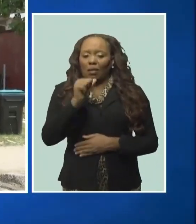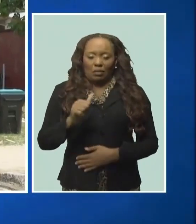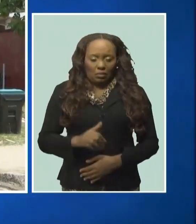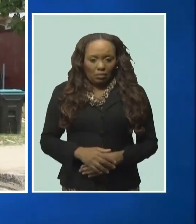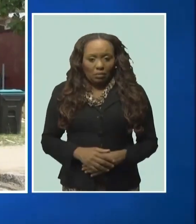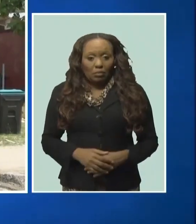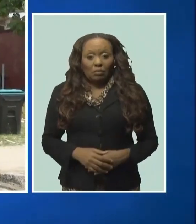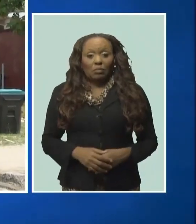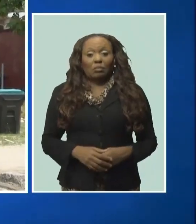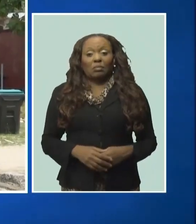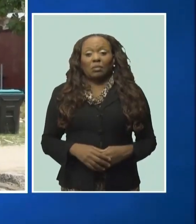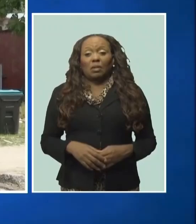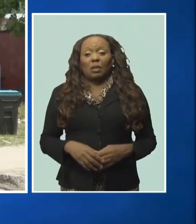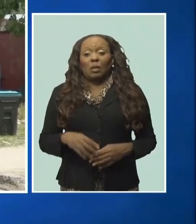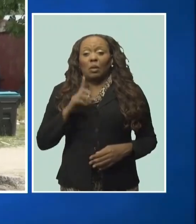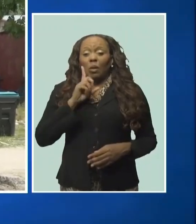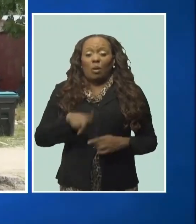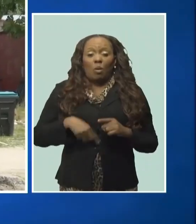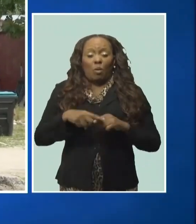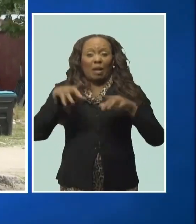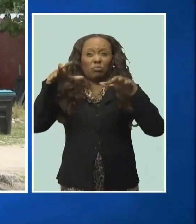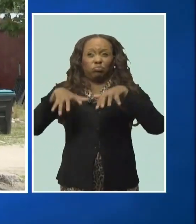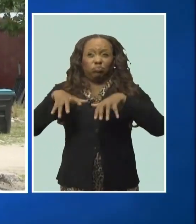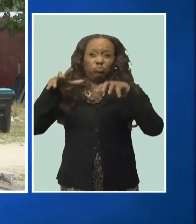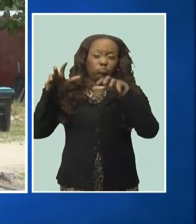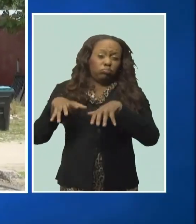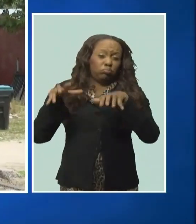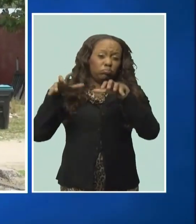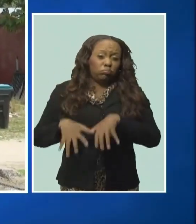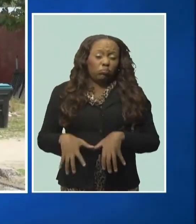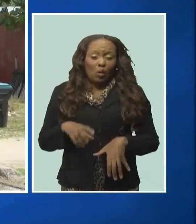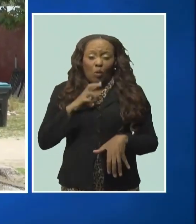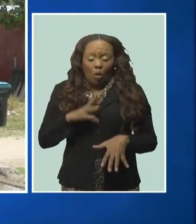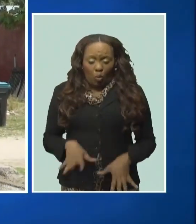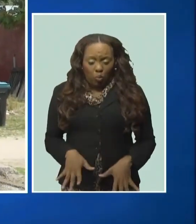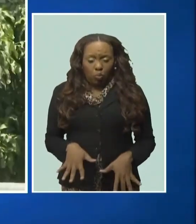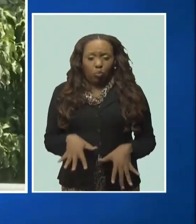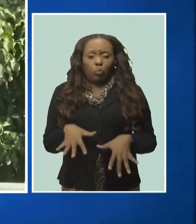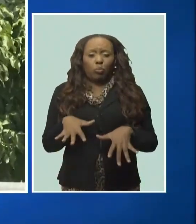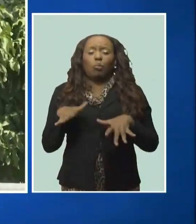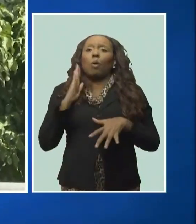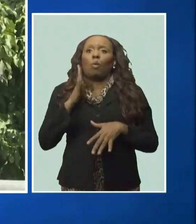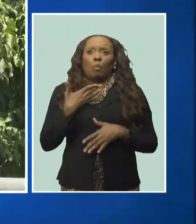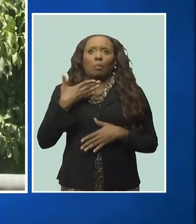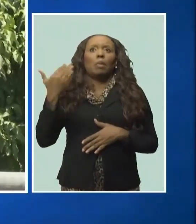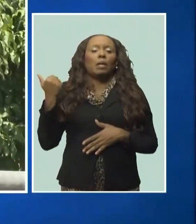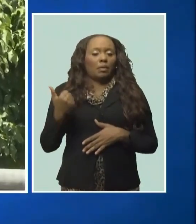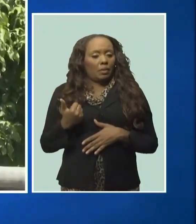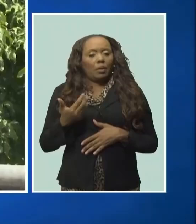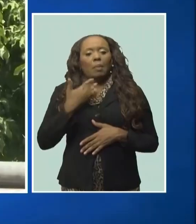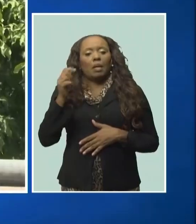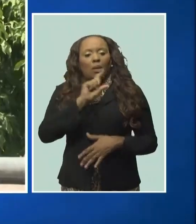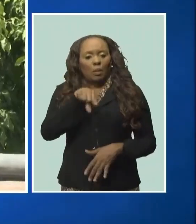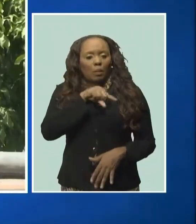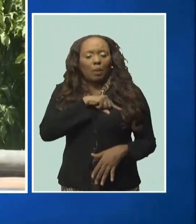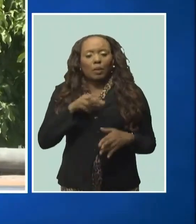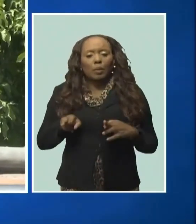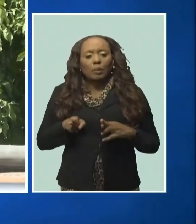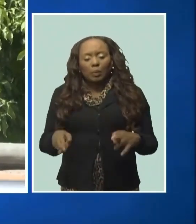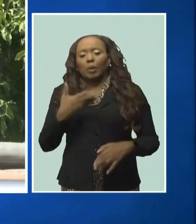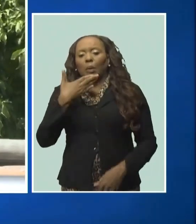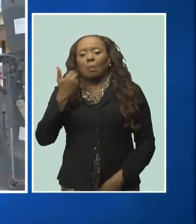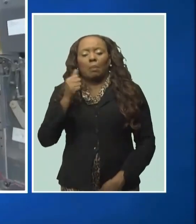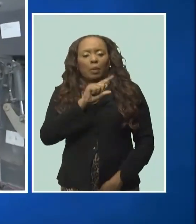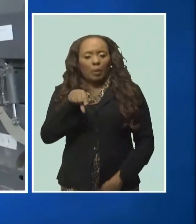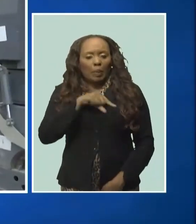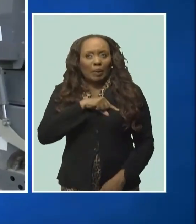a flooding problem which had plagued residents for years, and new roads would bring a better quality of life for both young and